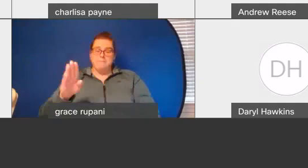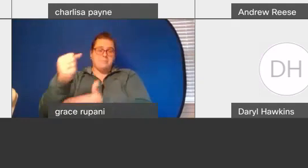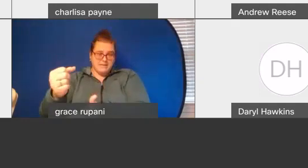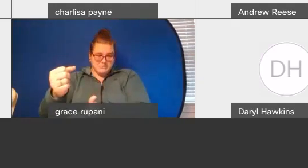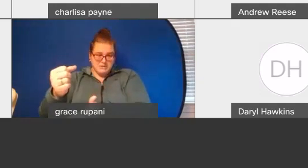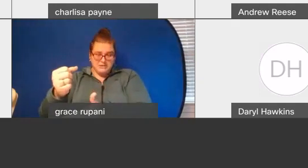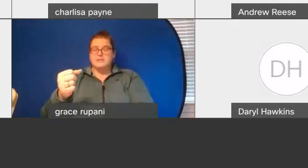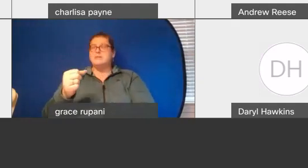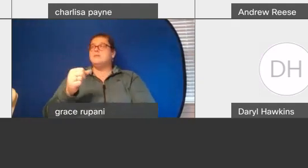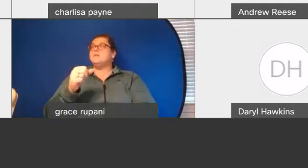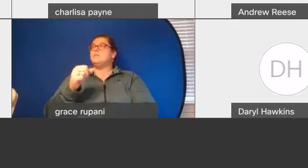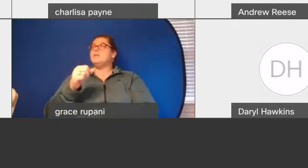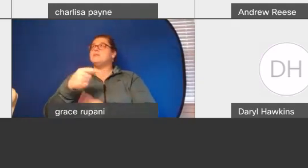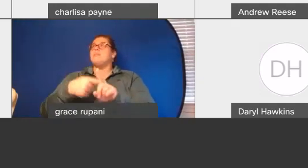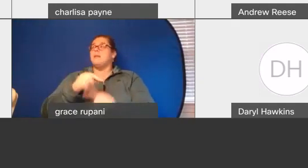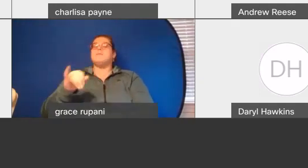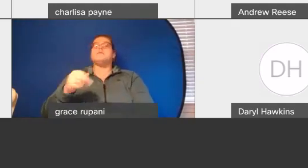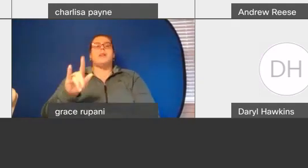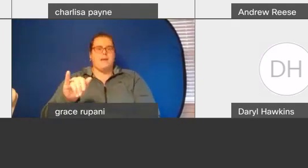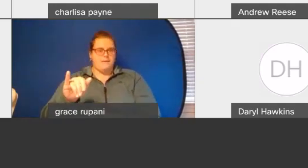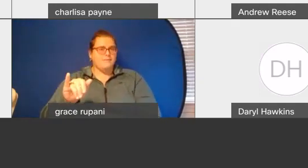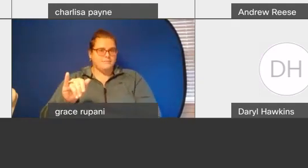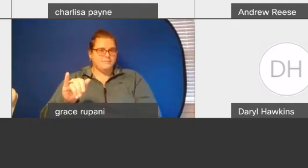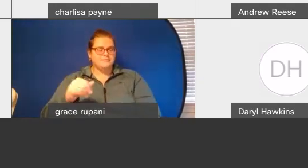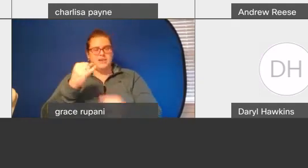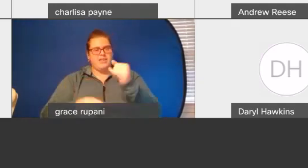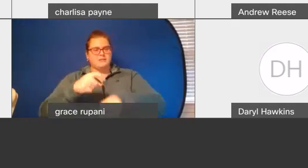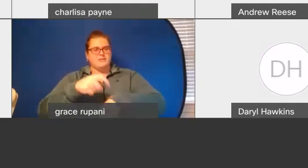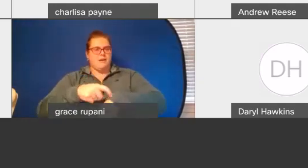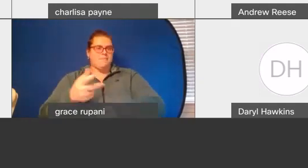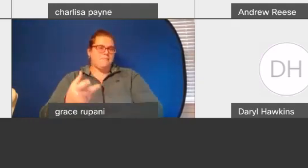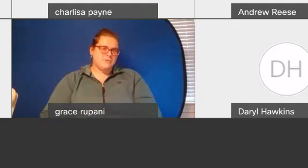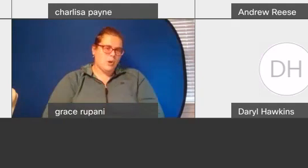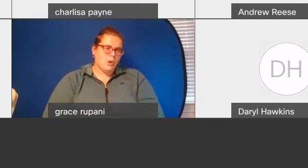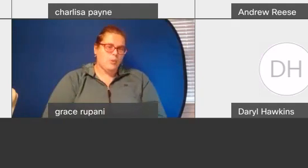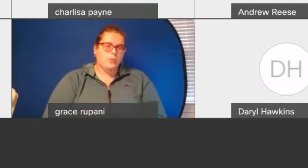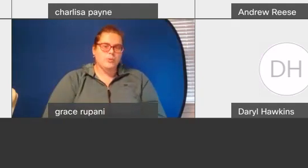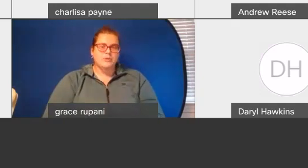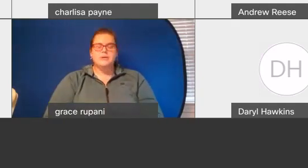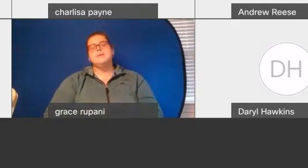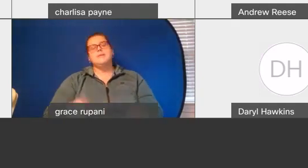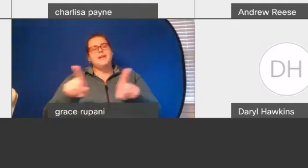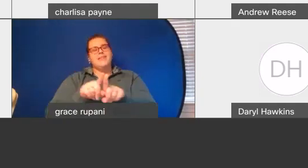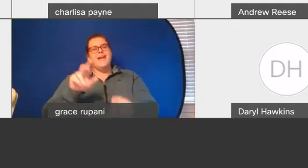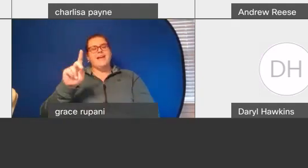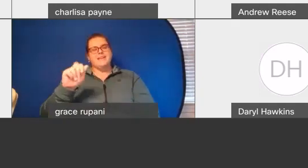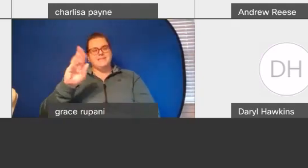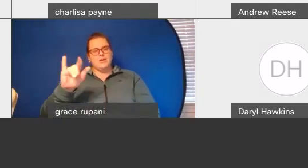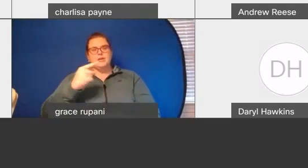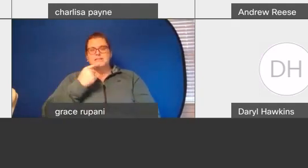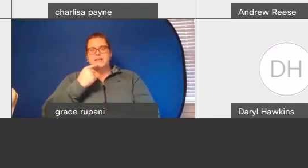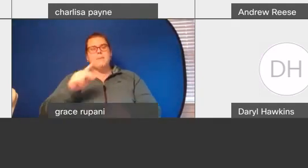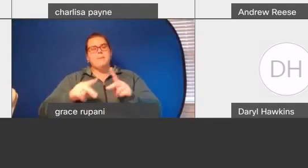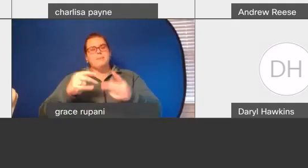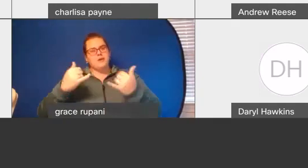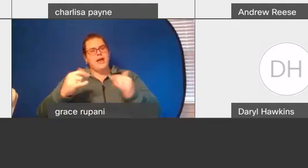was in July. So, as Daryl's saying, people are doing well and getting control over this,